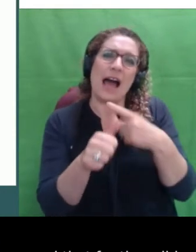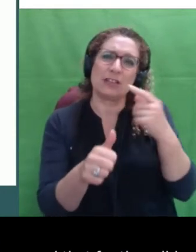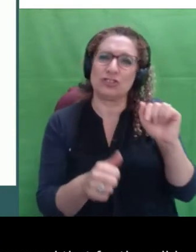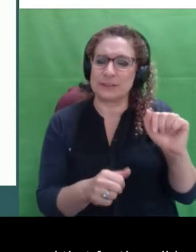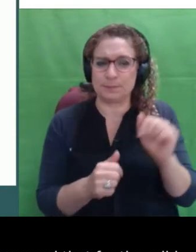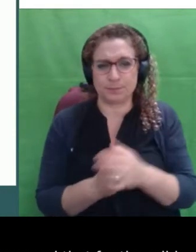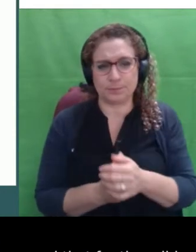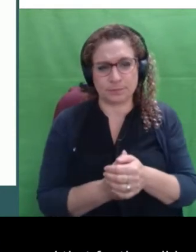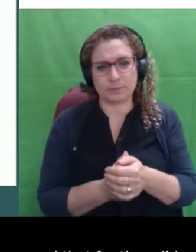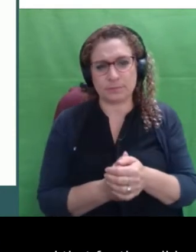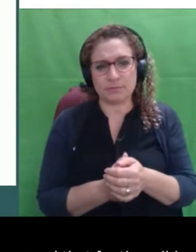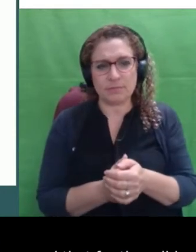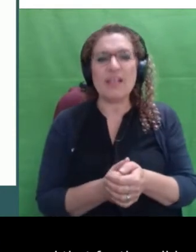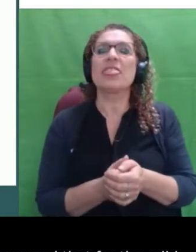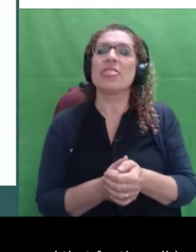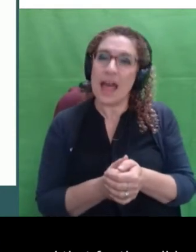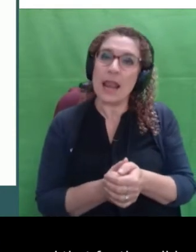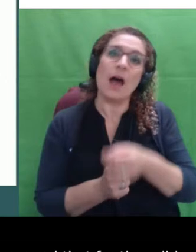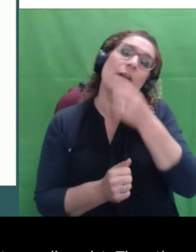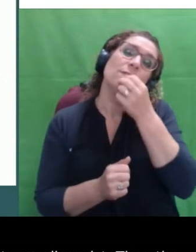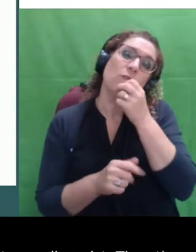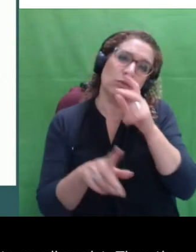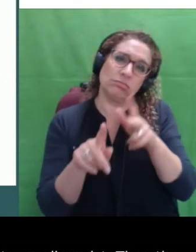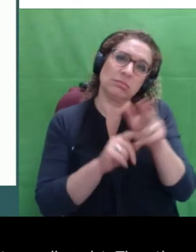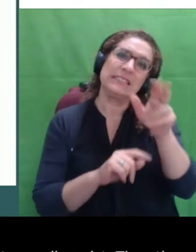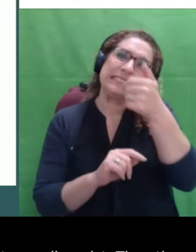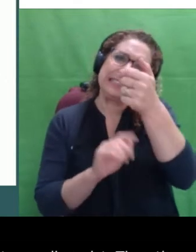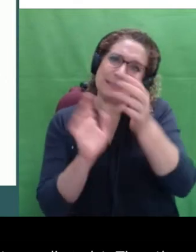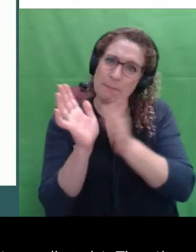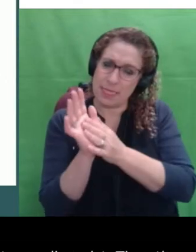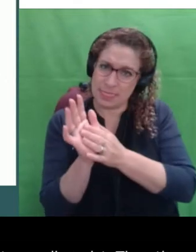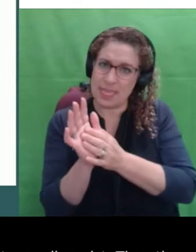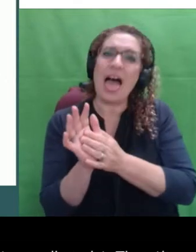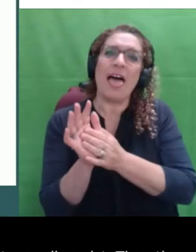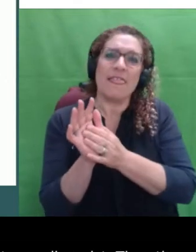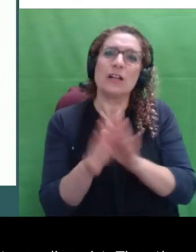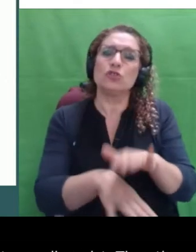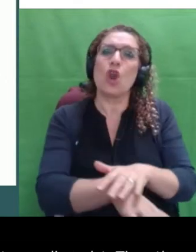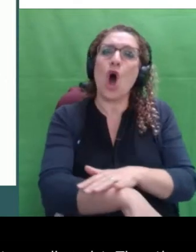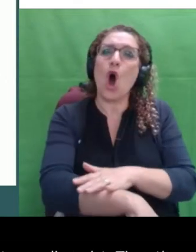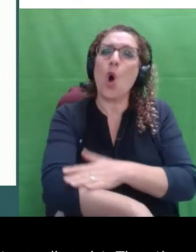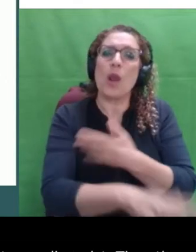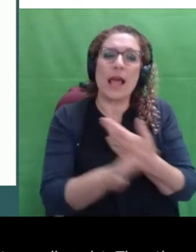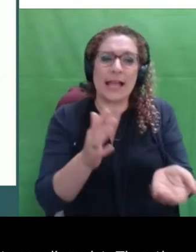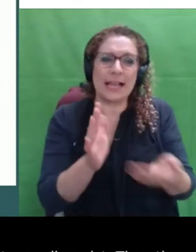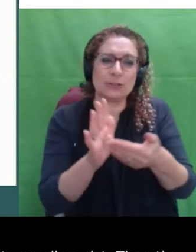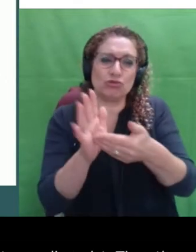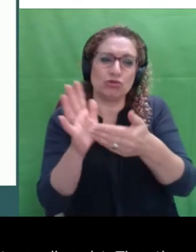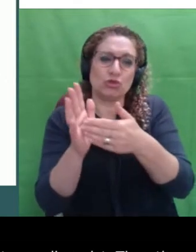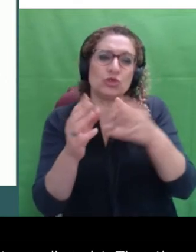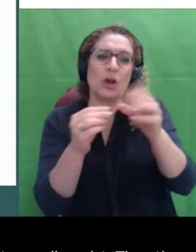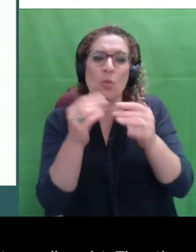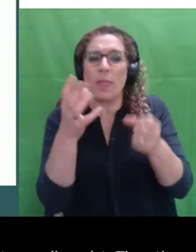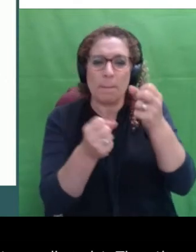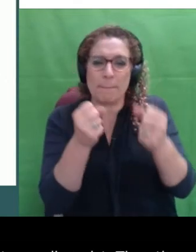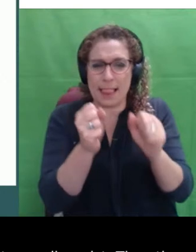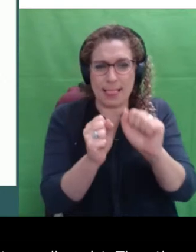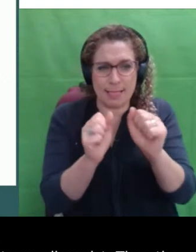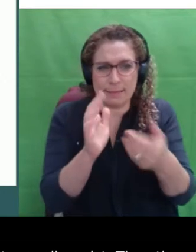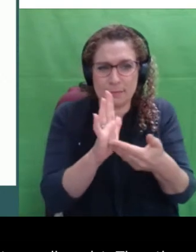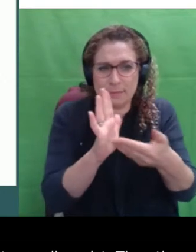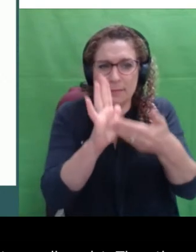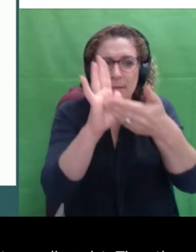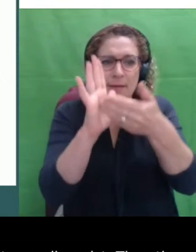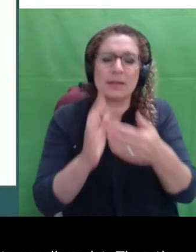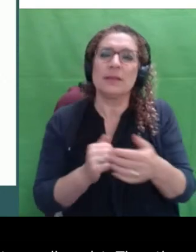is normally cut out for six months and then slowly introduced with milk ladders and again there's more about that on the allergy uk or the map international